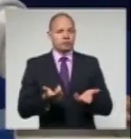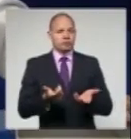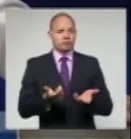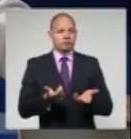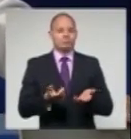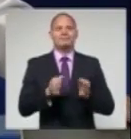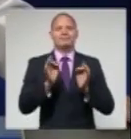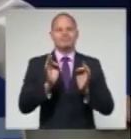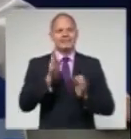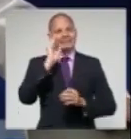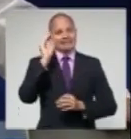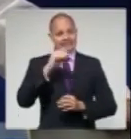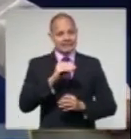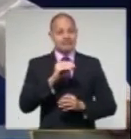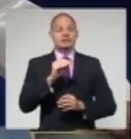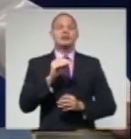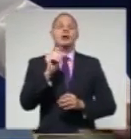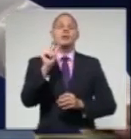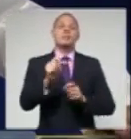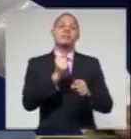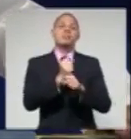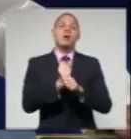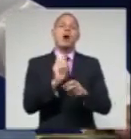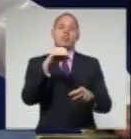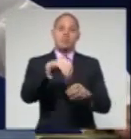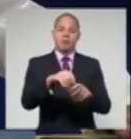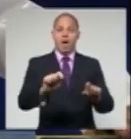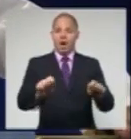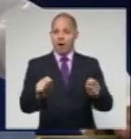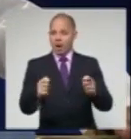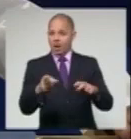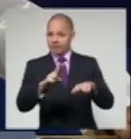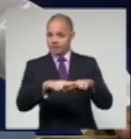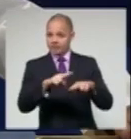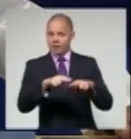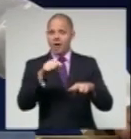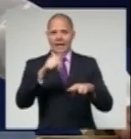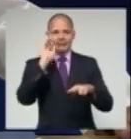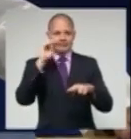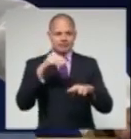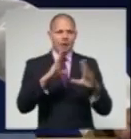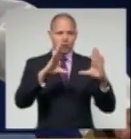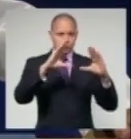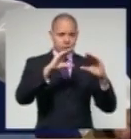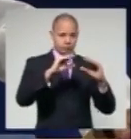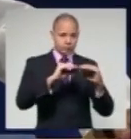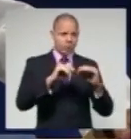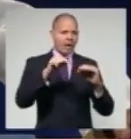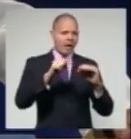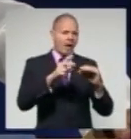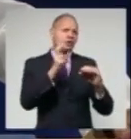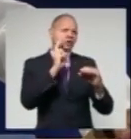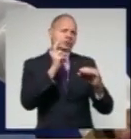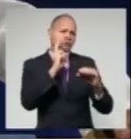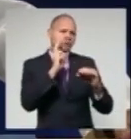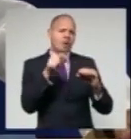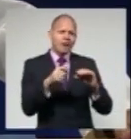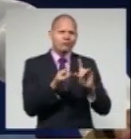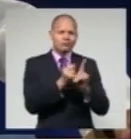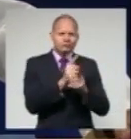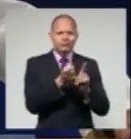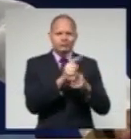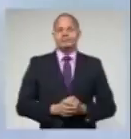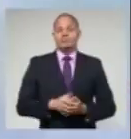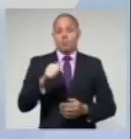of Radio Havana, Cuba, who translates the conference into English, and the audience tuned in to this briefing. Today,